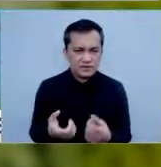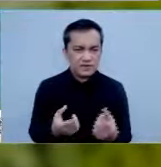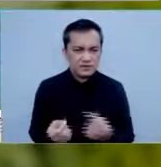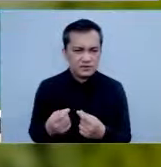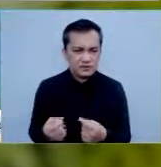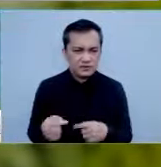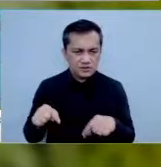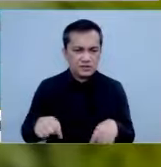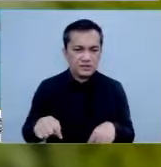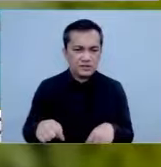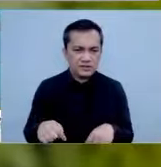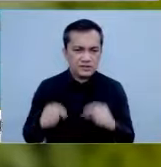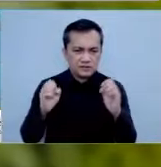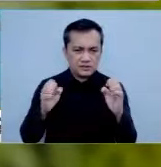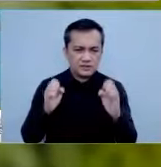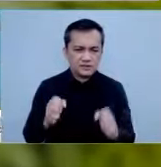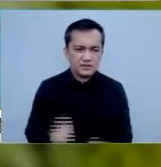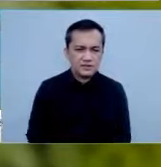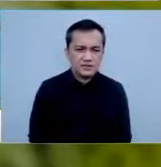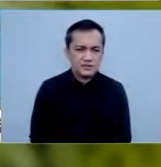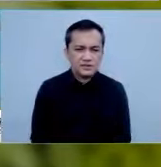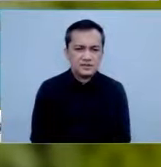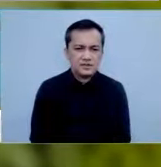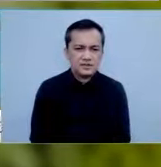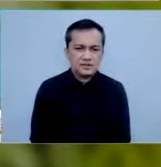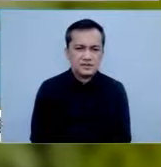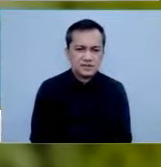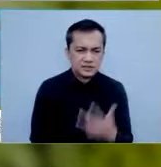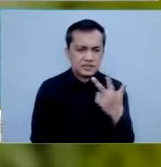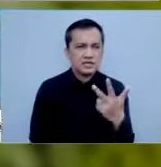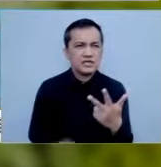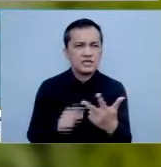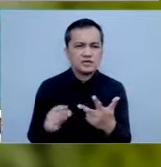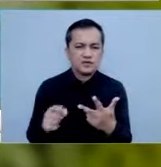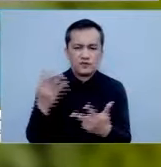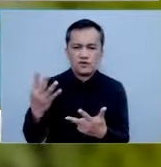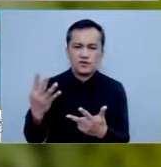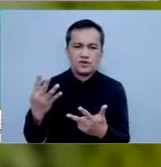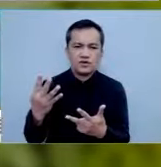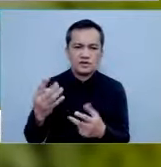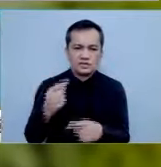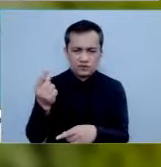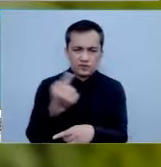this exercise, rebounding like 3 to 4 times a week. Uh-huh. So now I'm down to